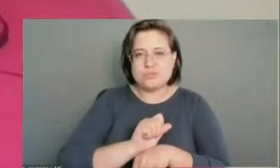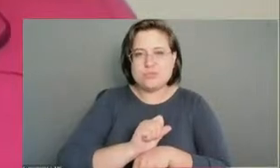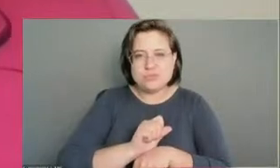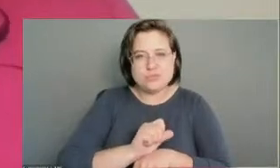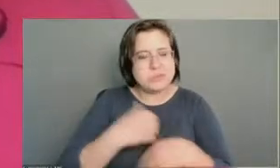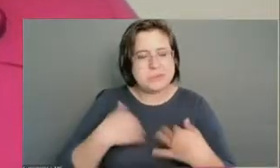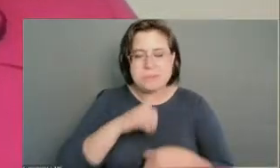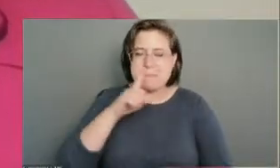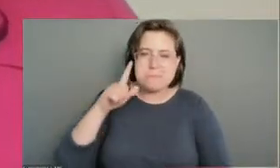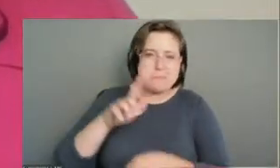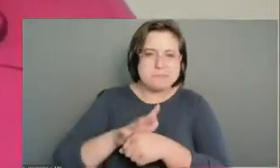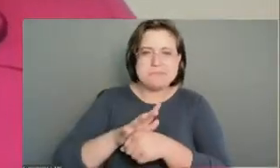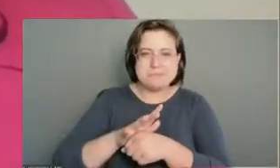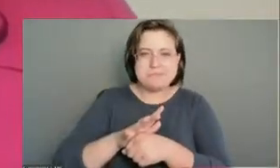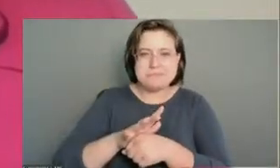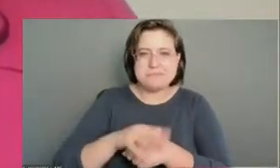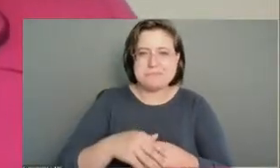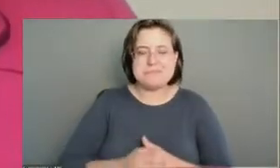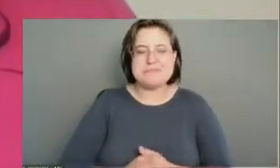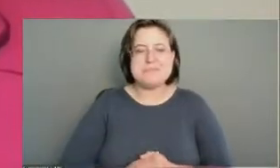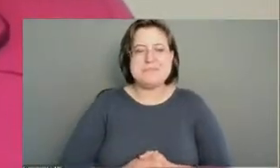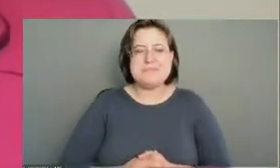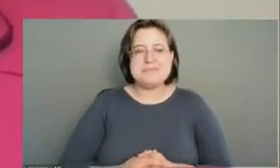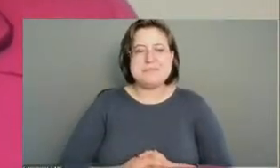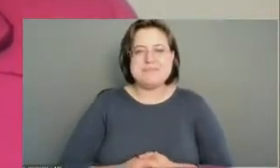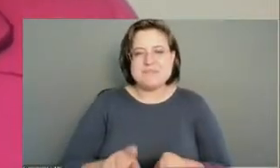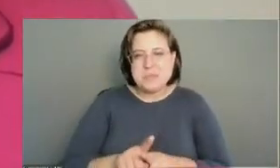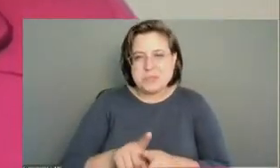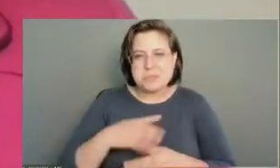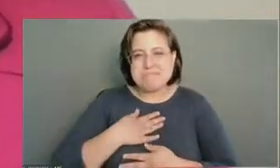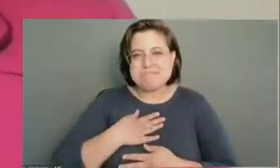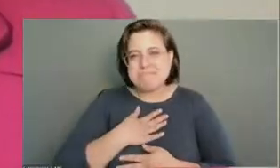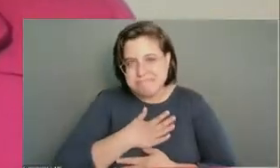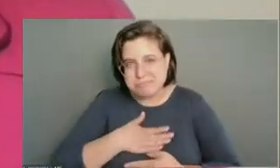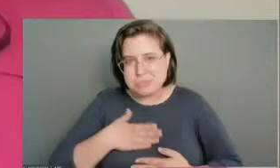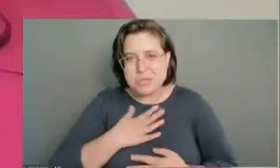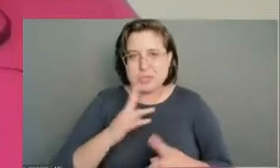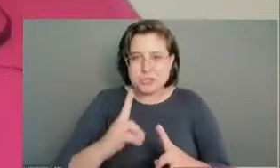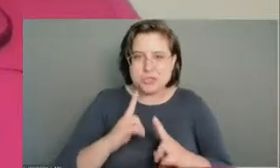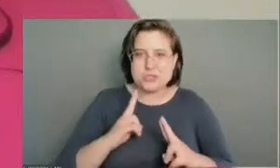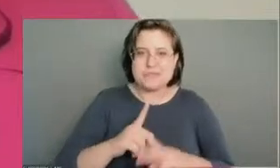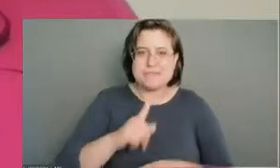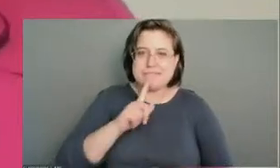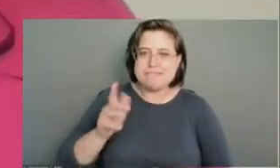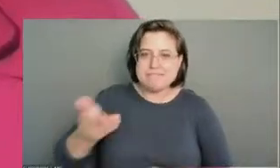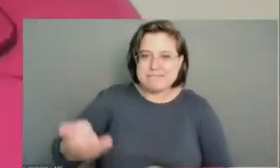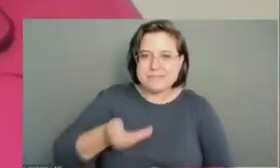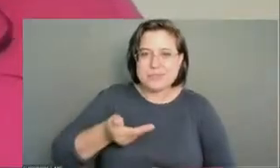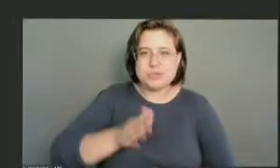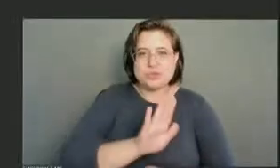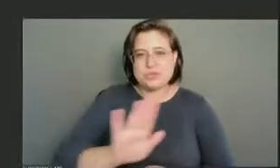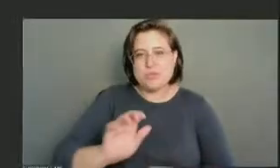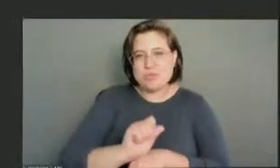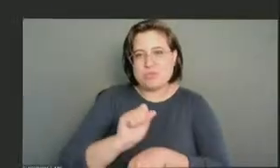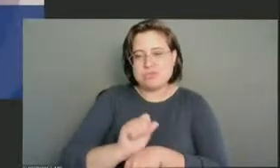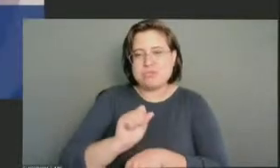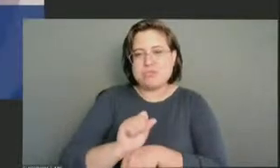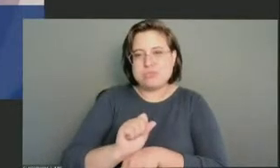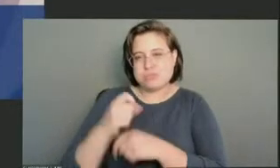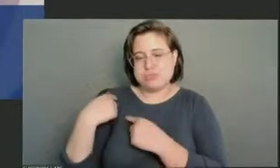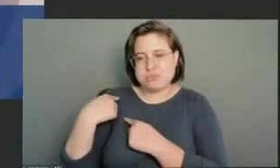committed, and of course, it is a pleasure to really introduce the work you have done this month.